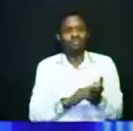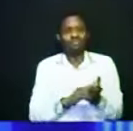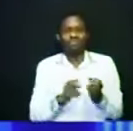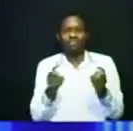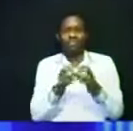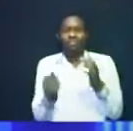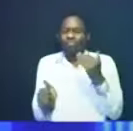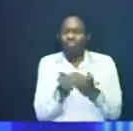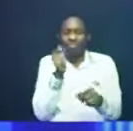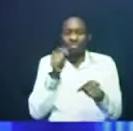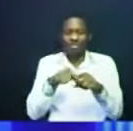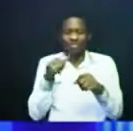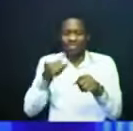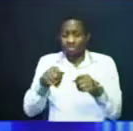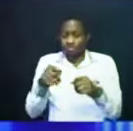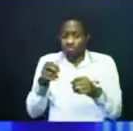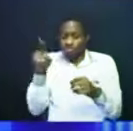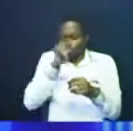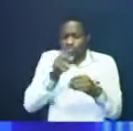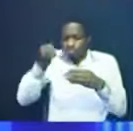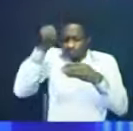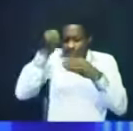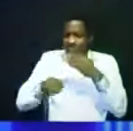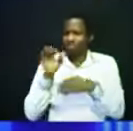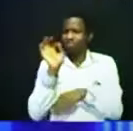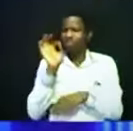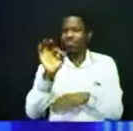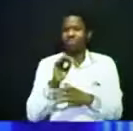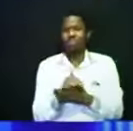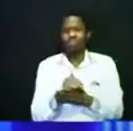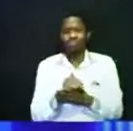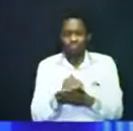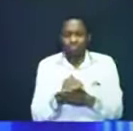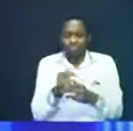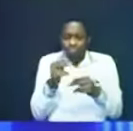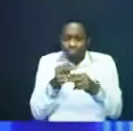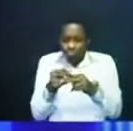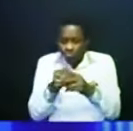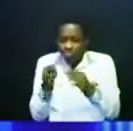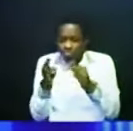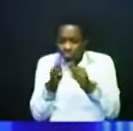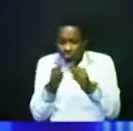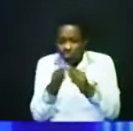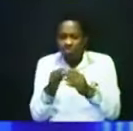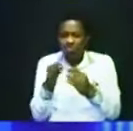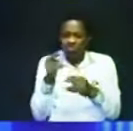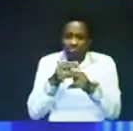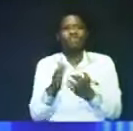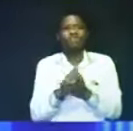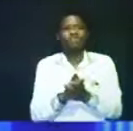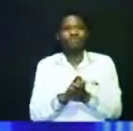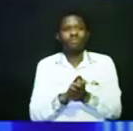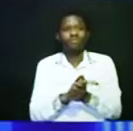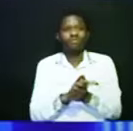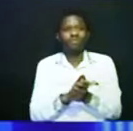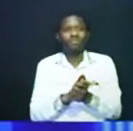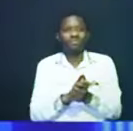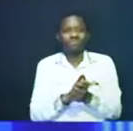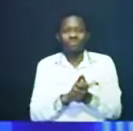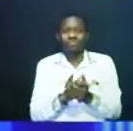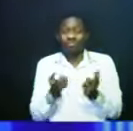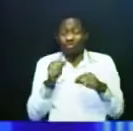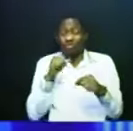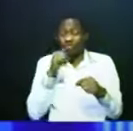closing address for small meetings when I don't have an